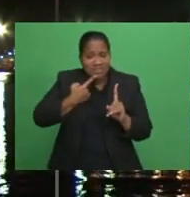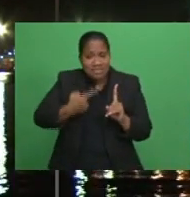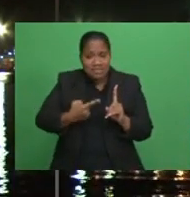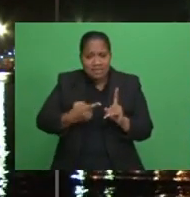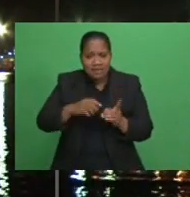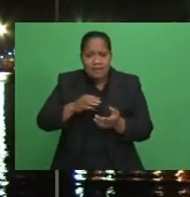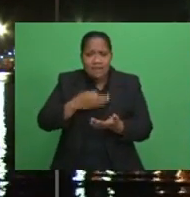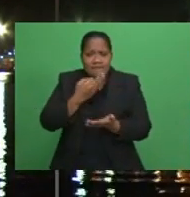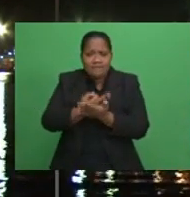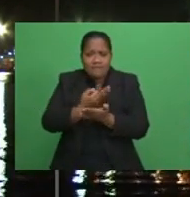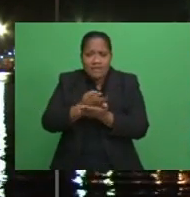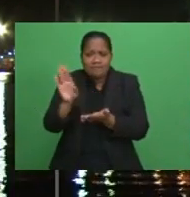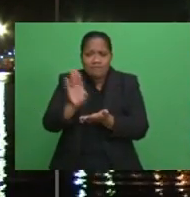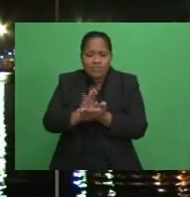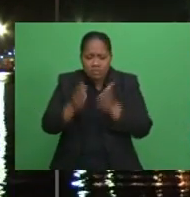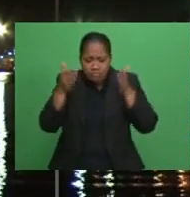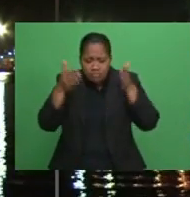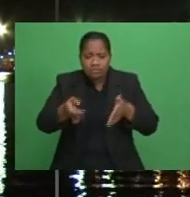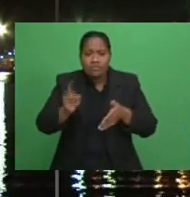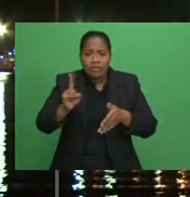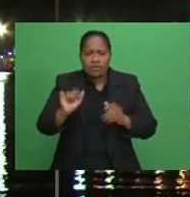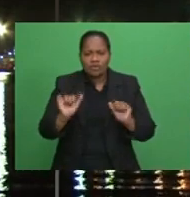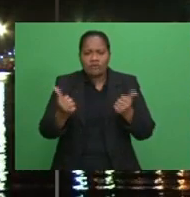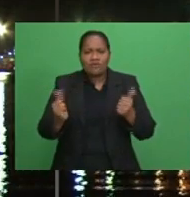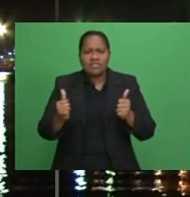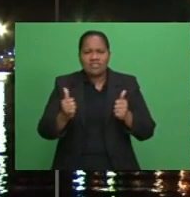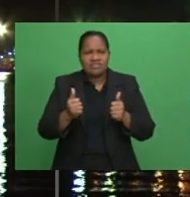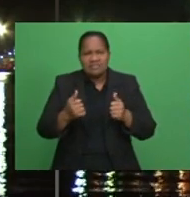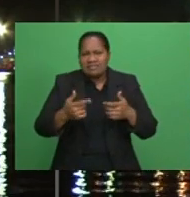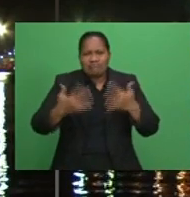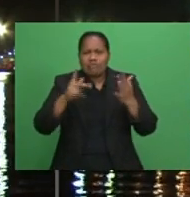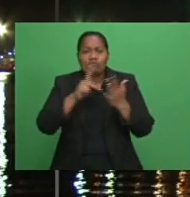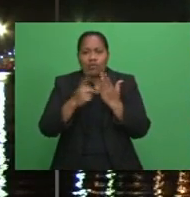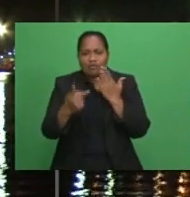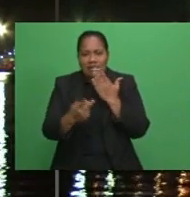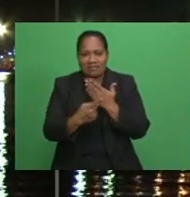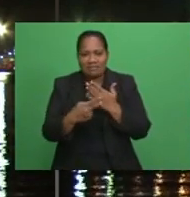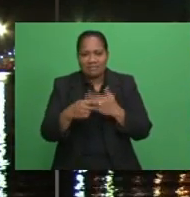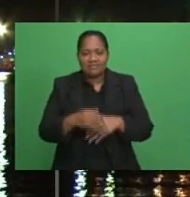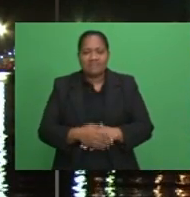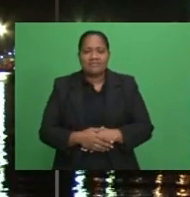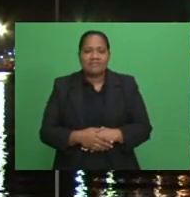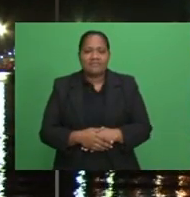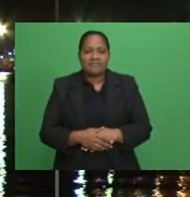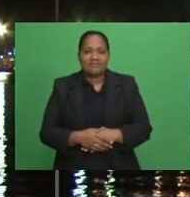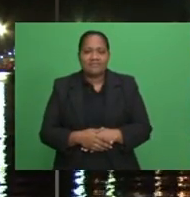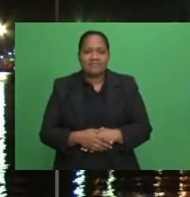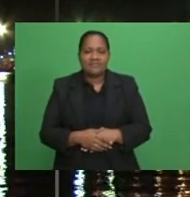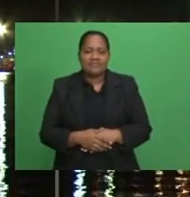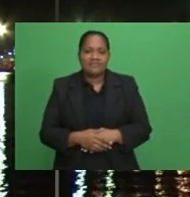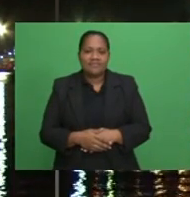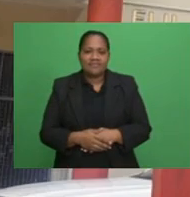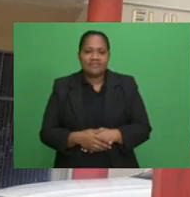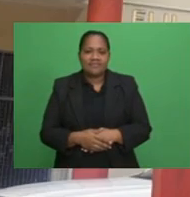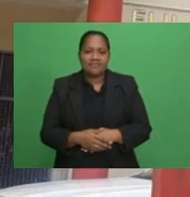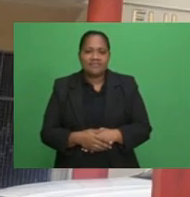on completing several capital projects. The challenge is how to do more with less. Kelly Vadala